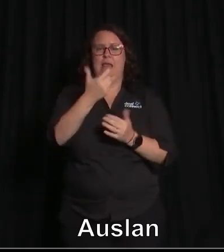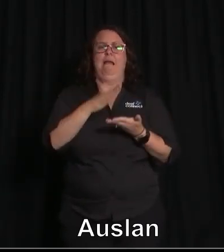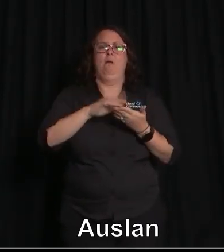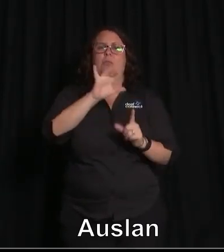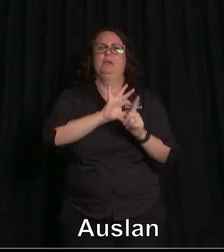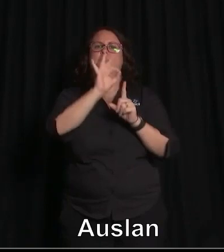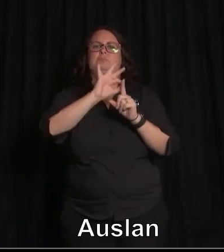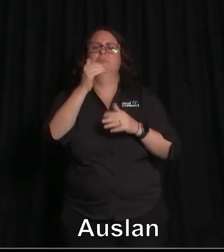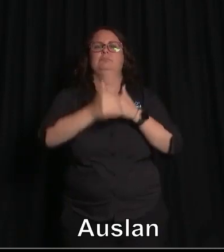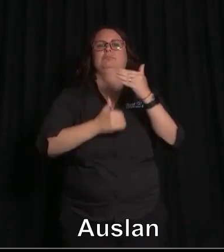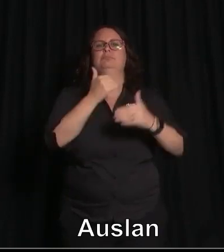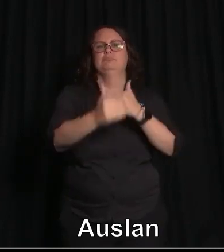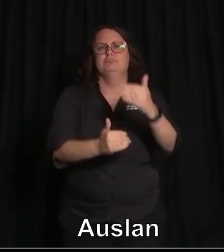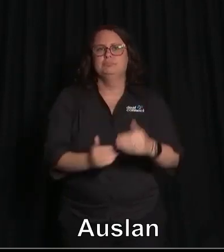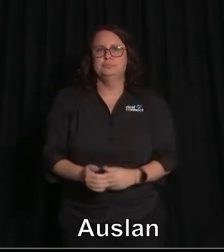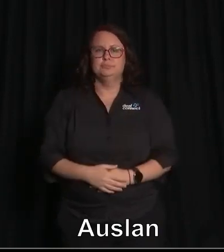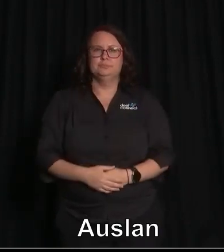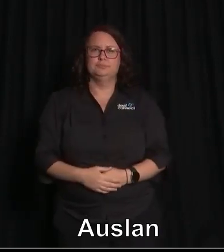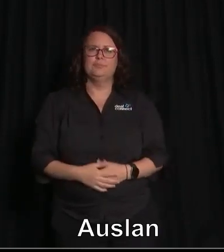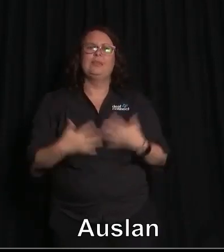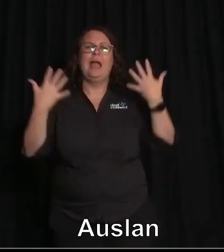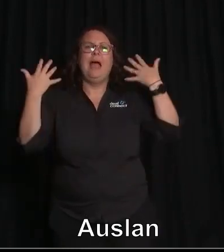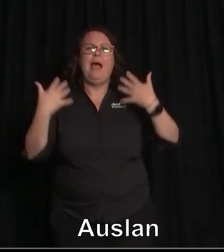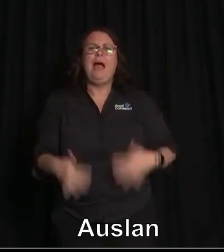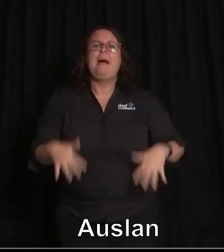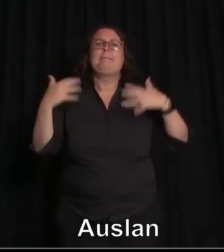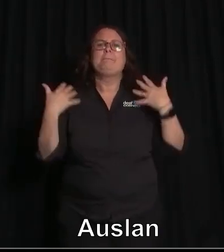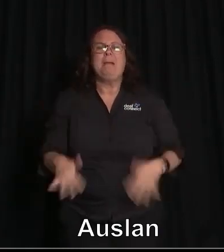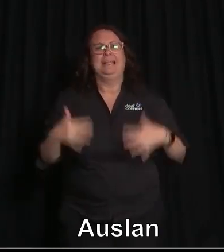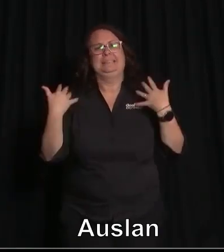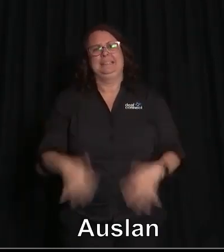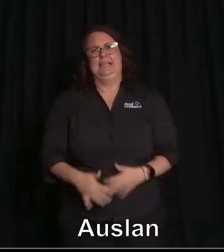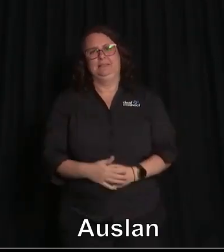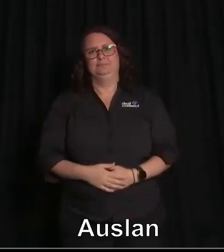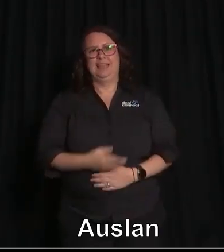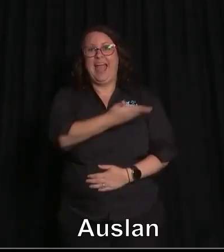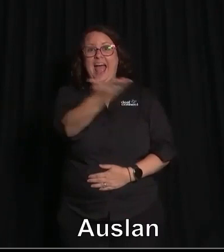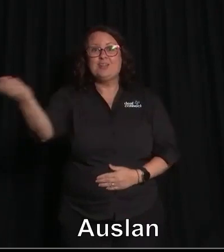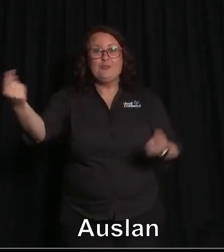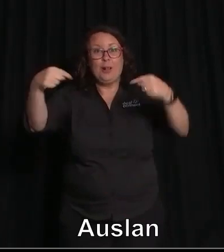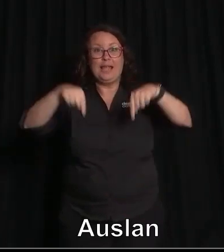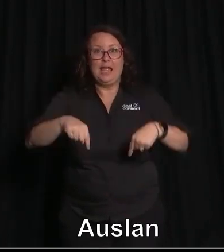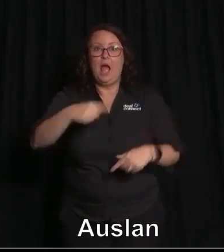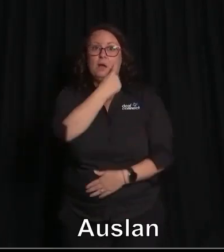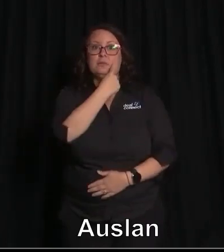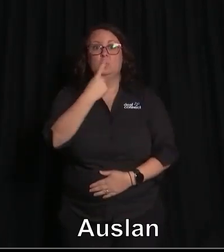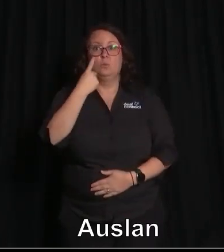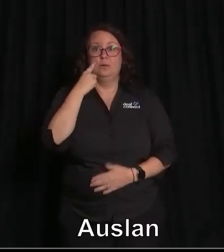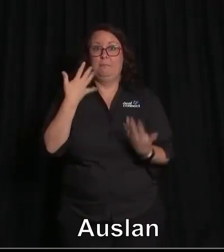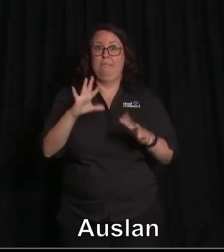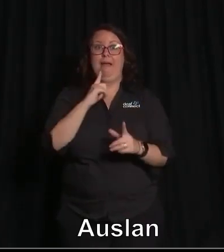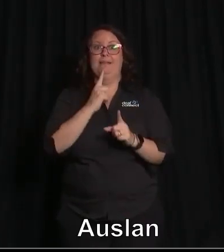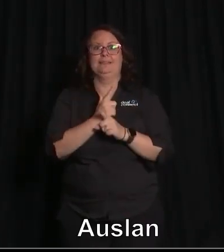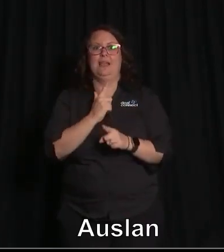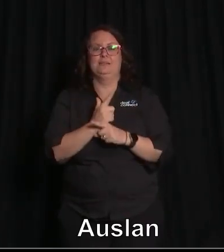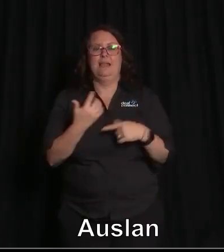progress. That's an amazing achievement. And you're all here to bear witness to that.